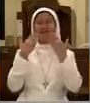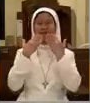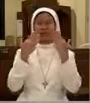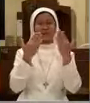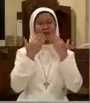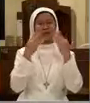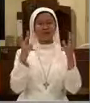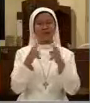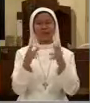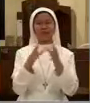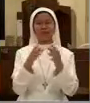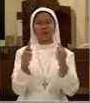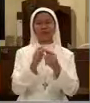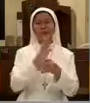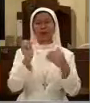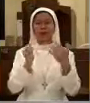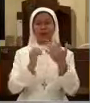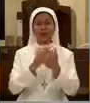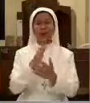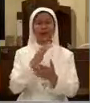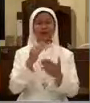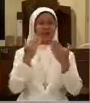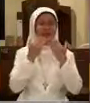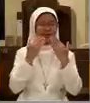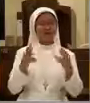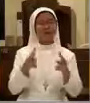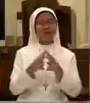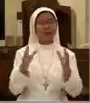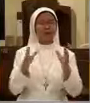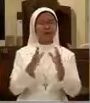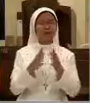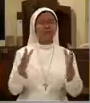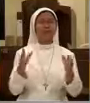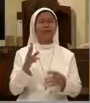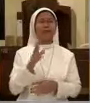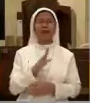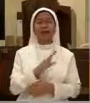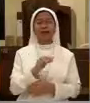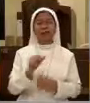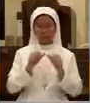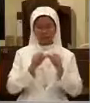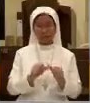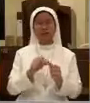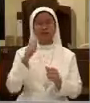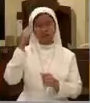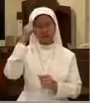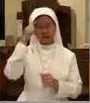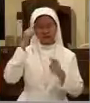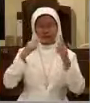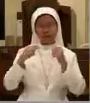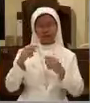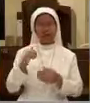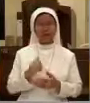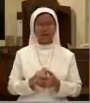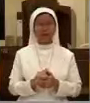to everyone. Maraming salamat po. Please continue reflecting on this.